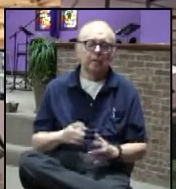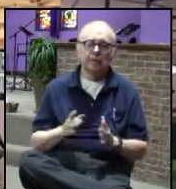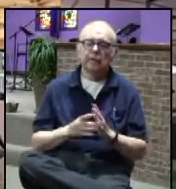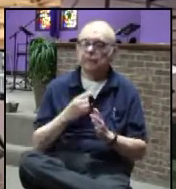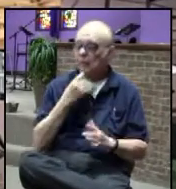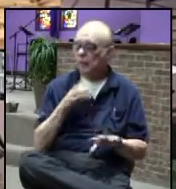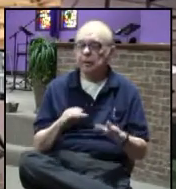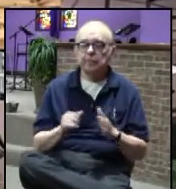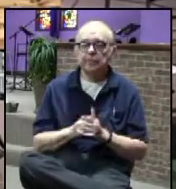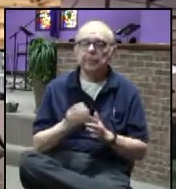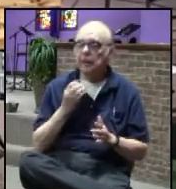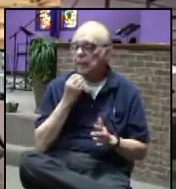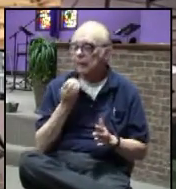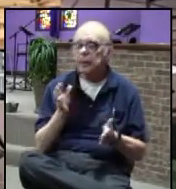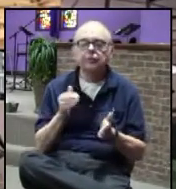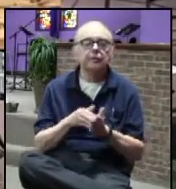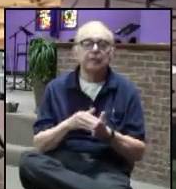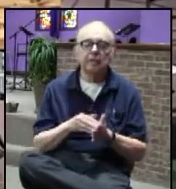it.